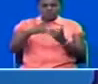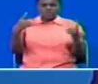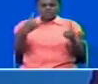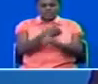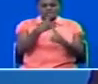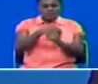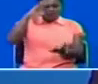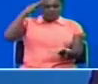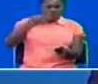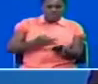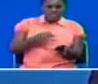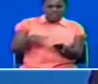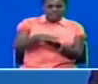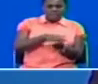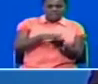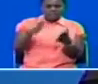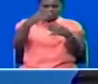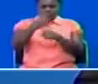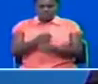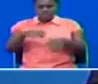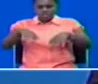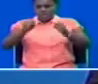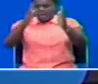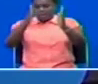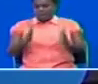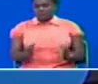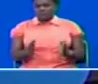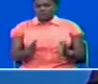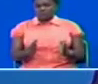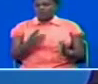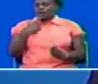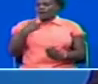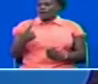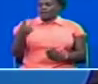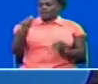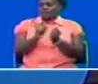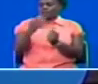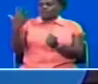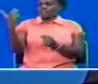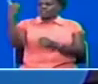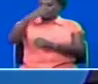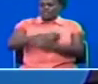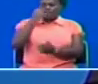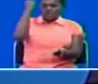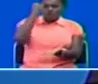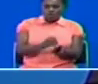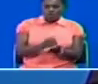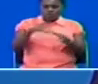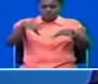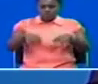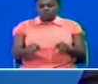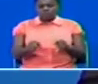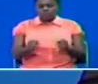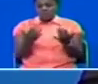faith-based organizations. As the commission's chair, Eliud Wabukala, marks his 115th day in office. And as our Timothy Otieno now reports,